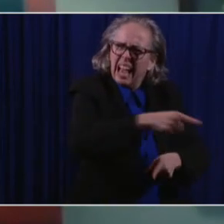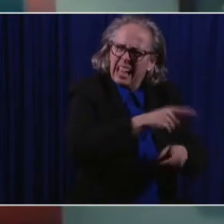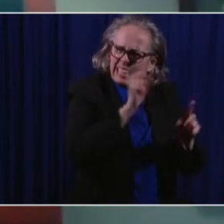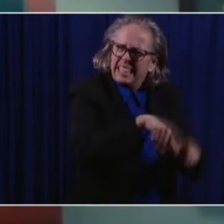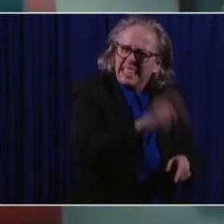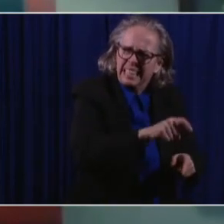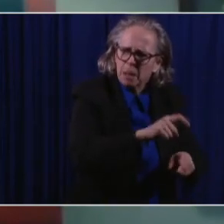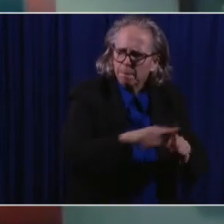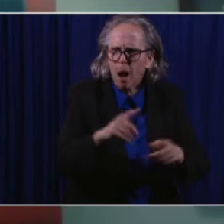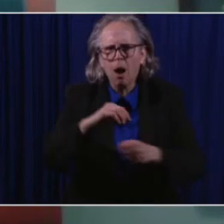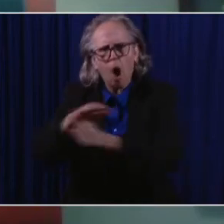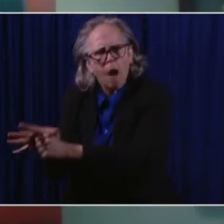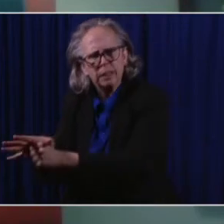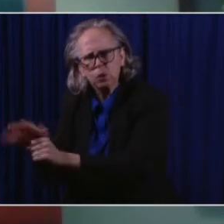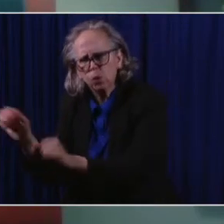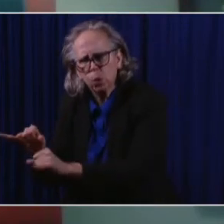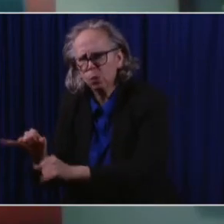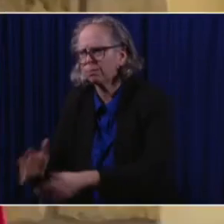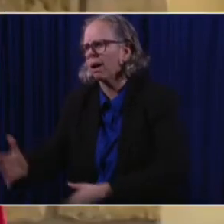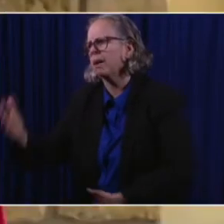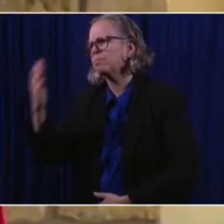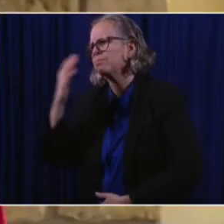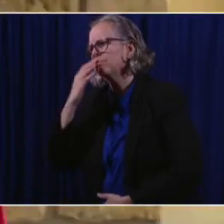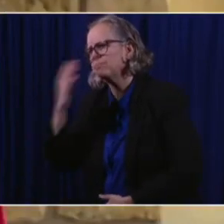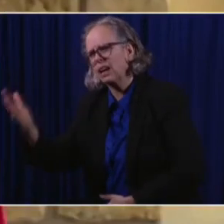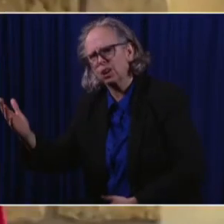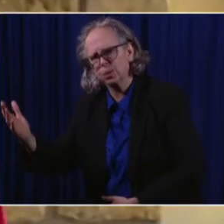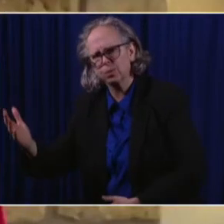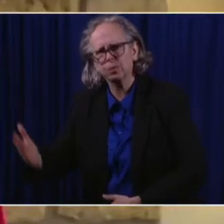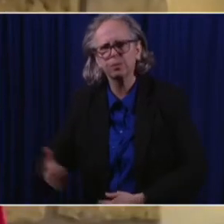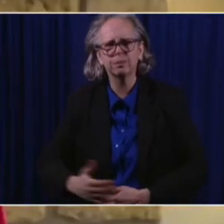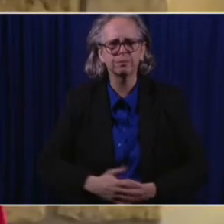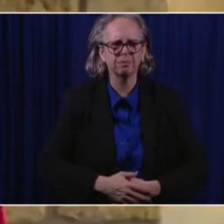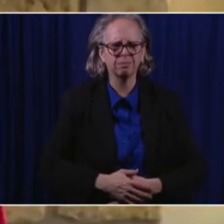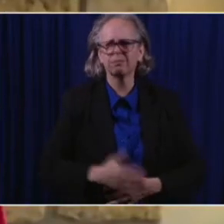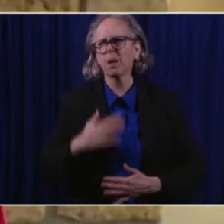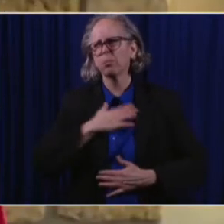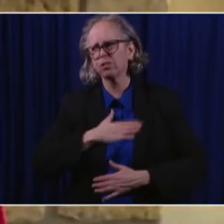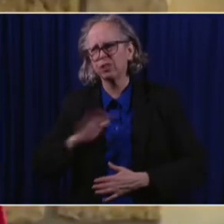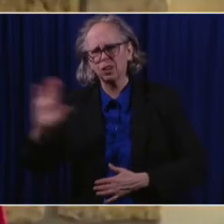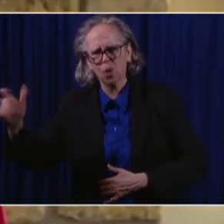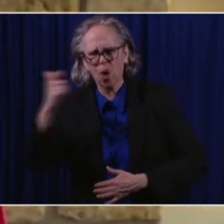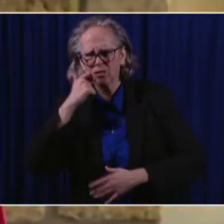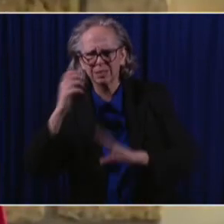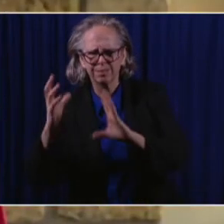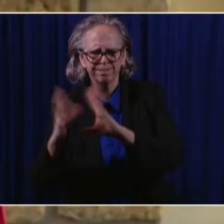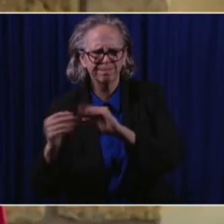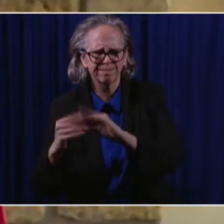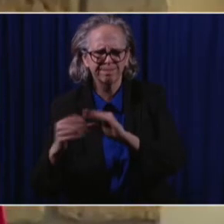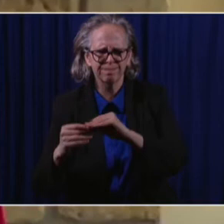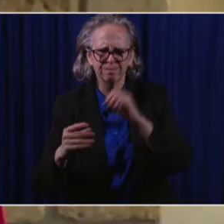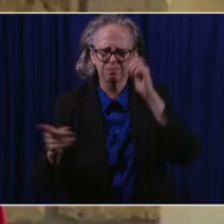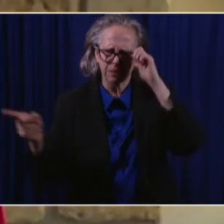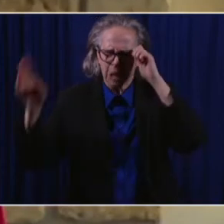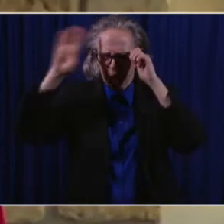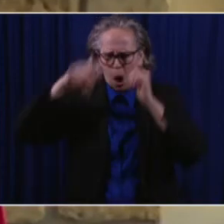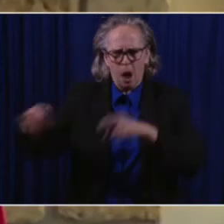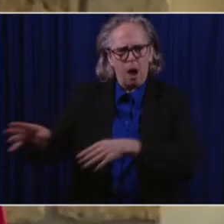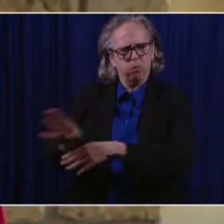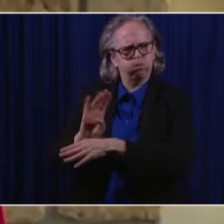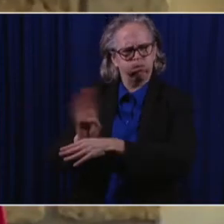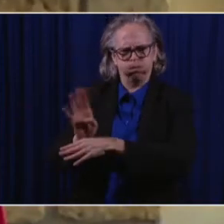Well, great. Thank you very much for that report. We appreciate you being back on. I know you're getting hit there,